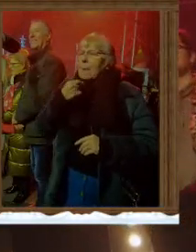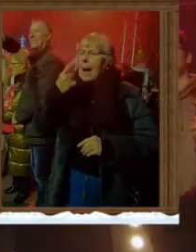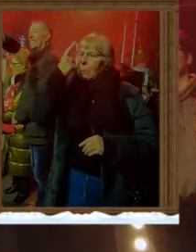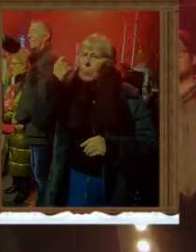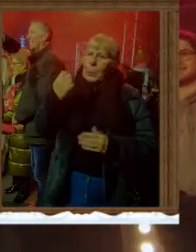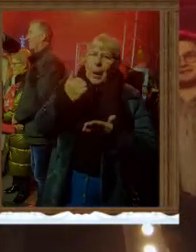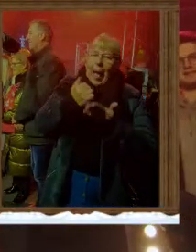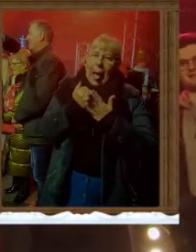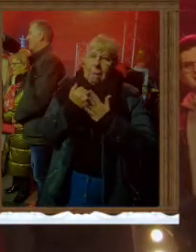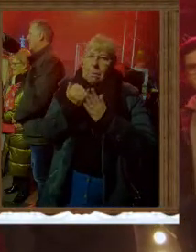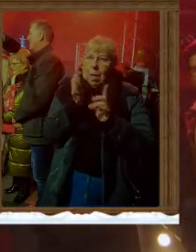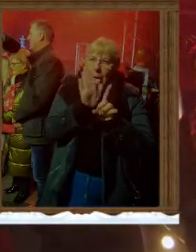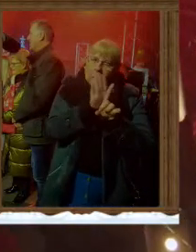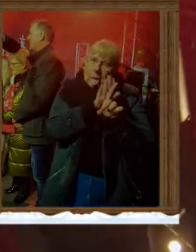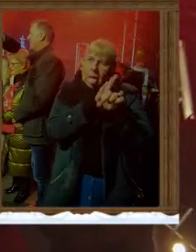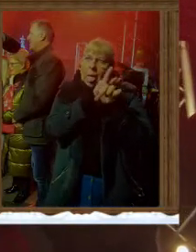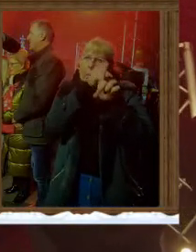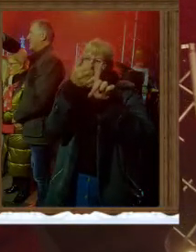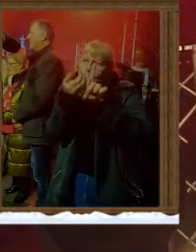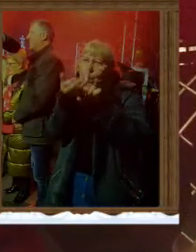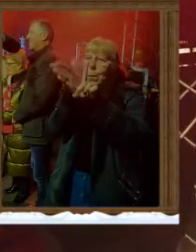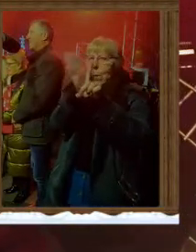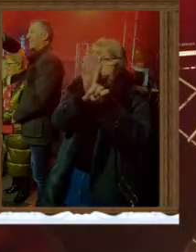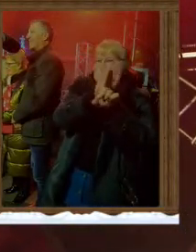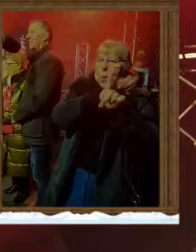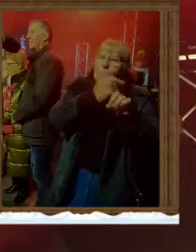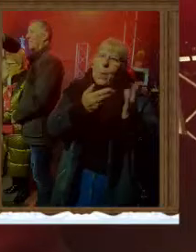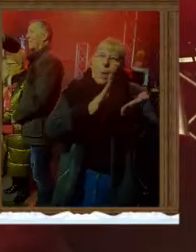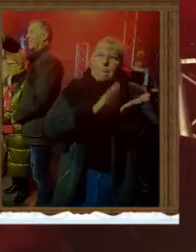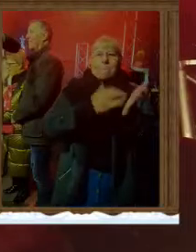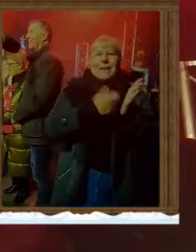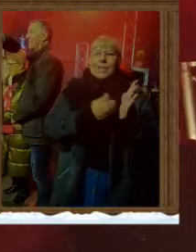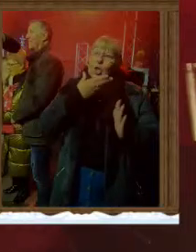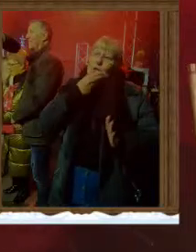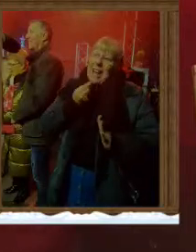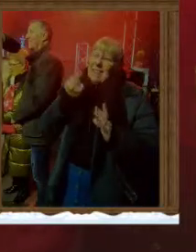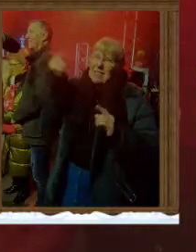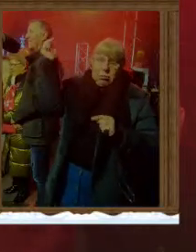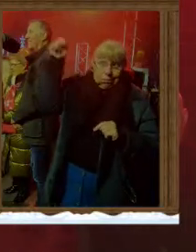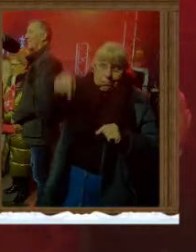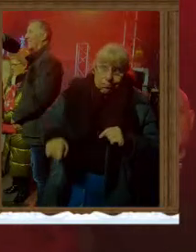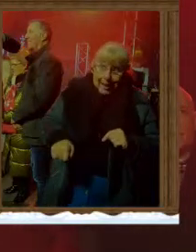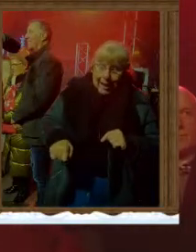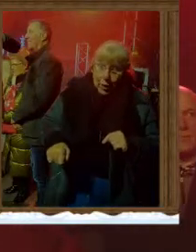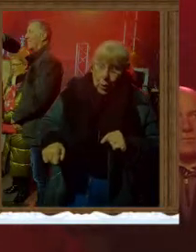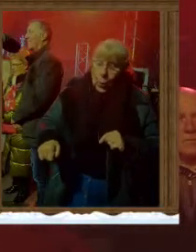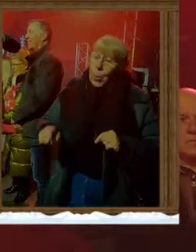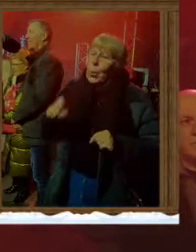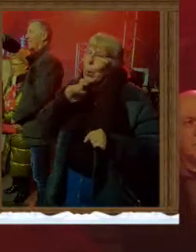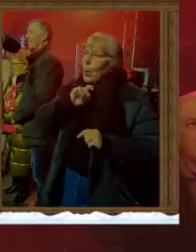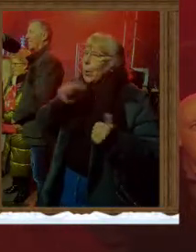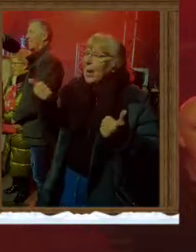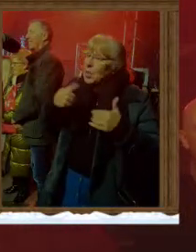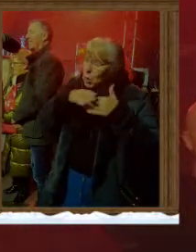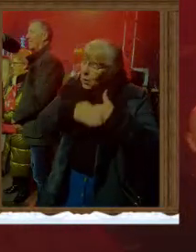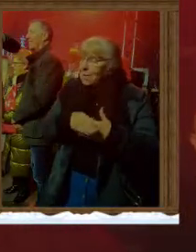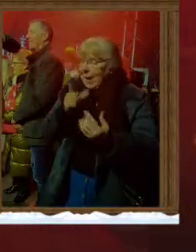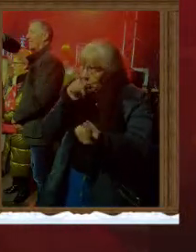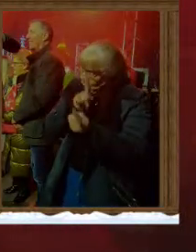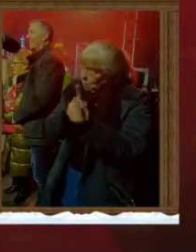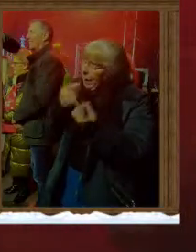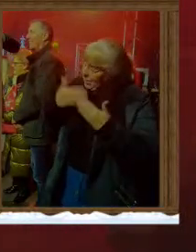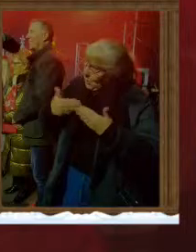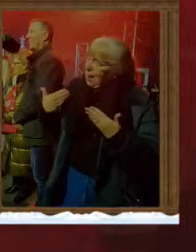help lure Mr. Santa Claus from the North Pole. And that's his very good friend who you've already met